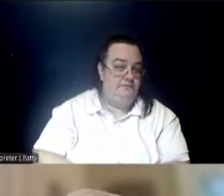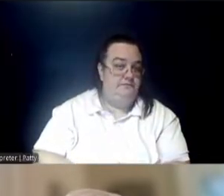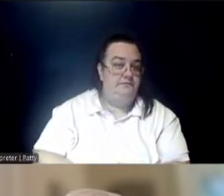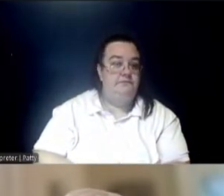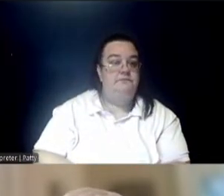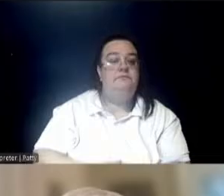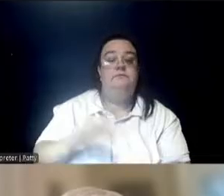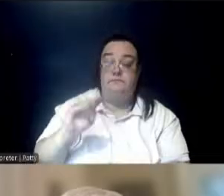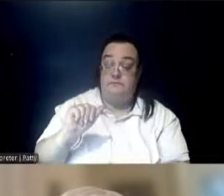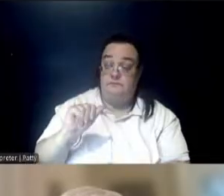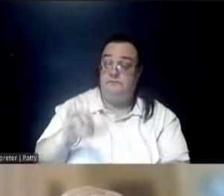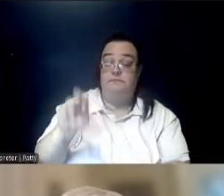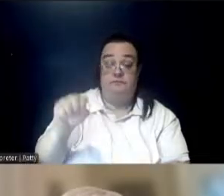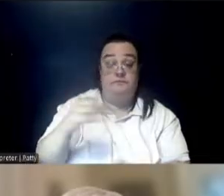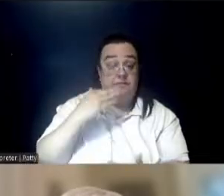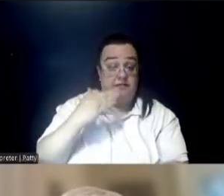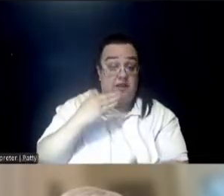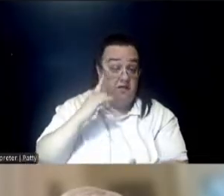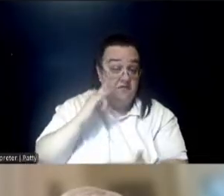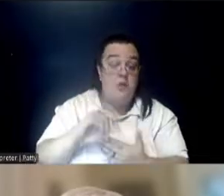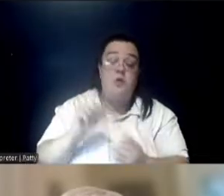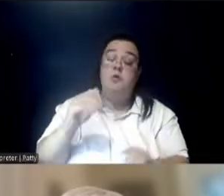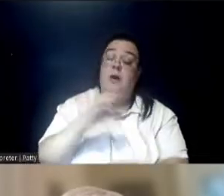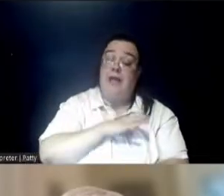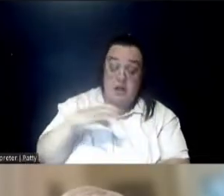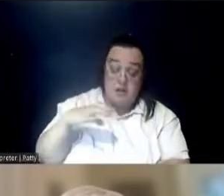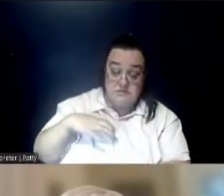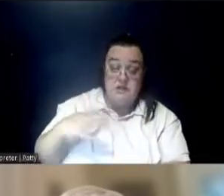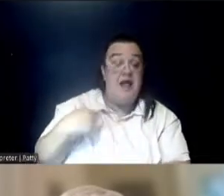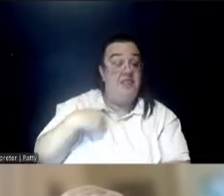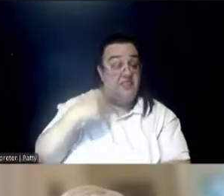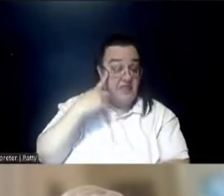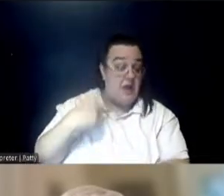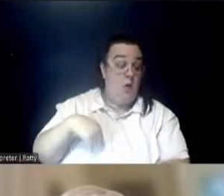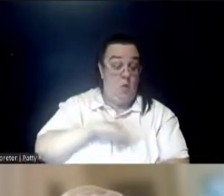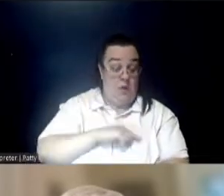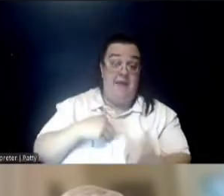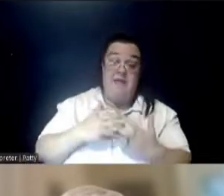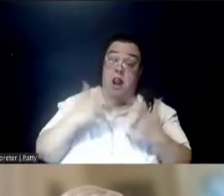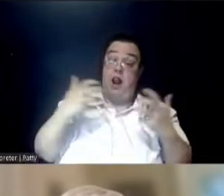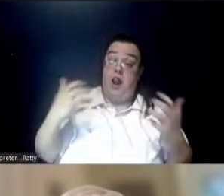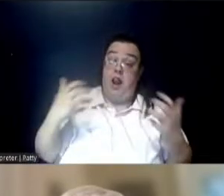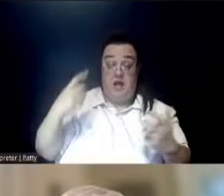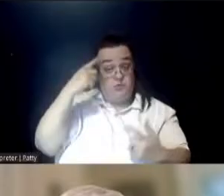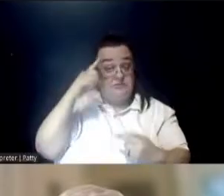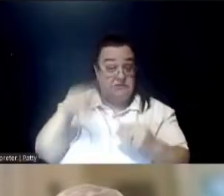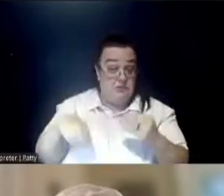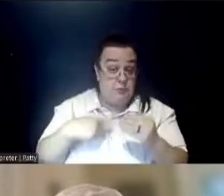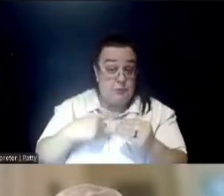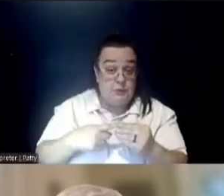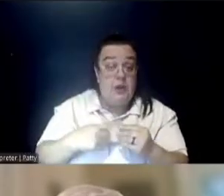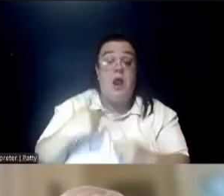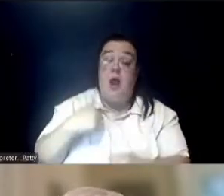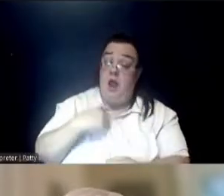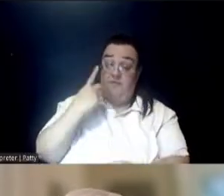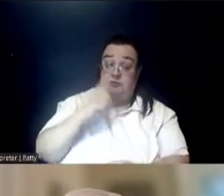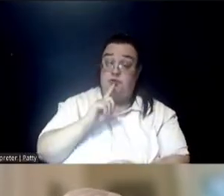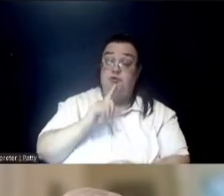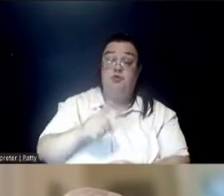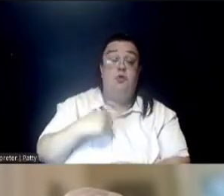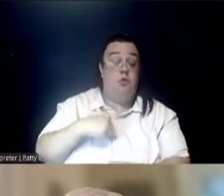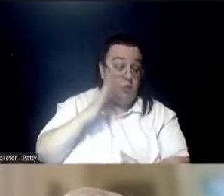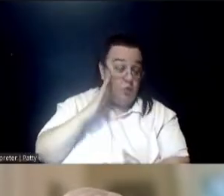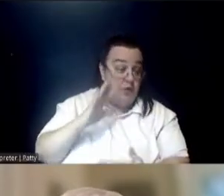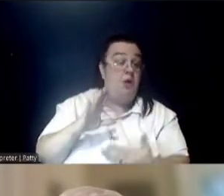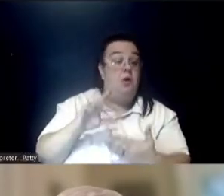Yeah, thank you for that. So council, I think we have a lot to consider. I will certainly be writing